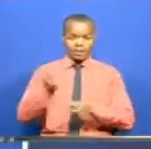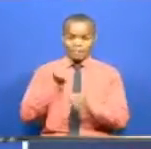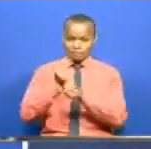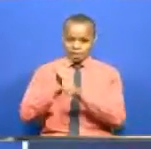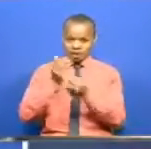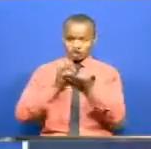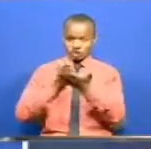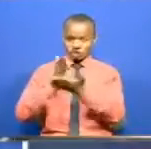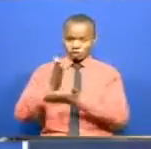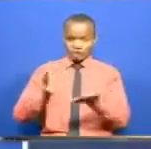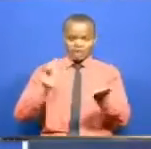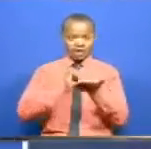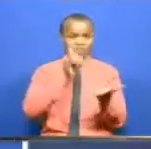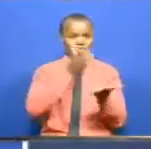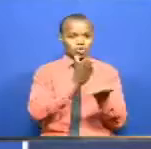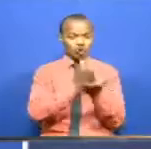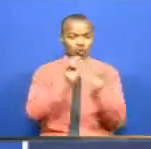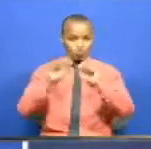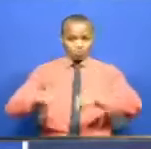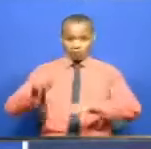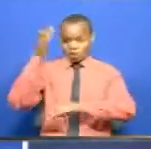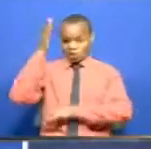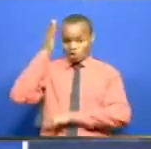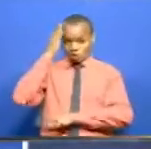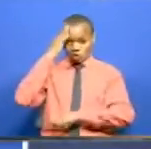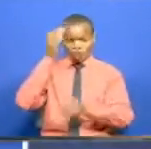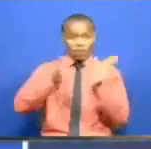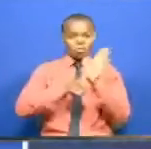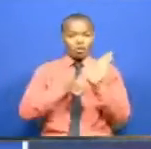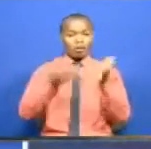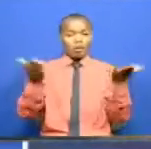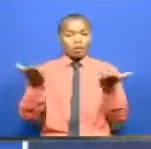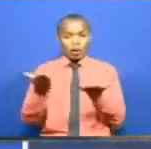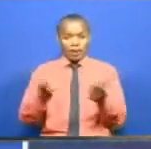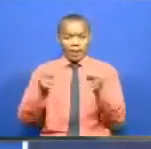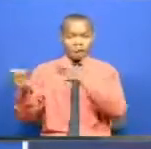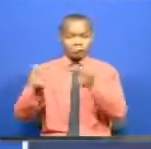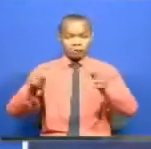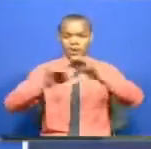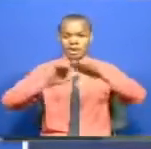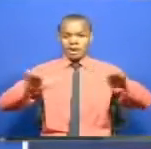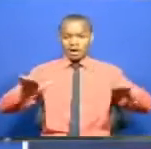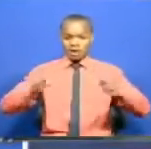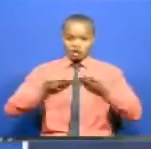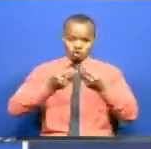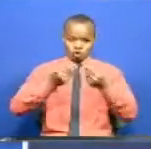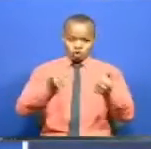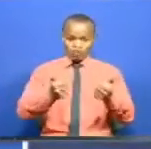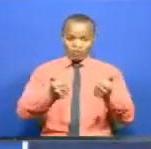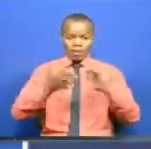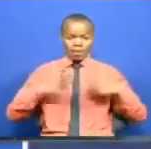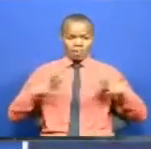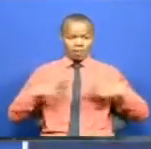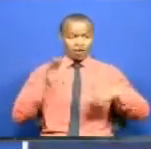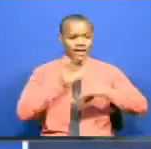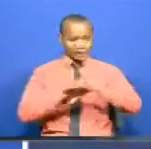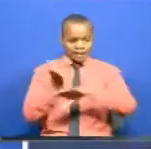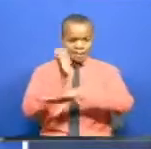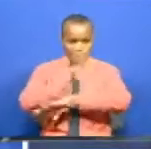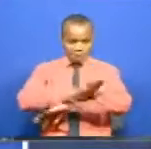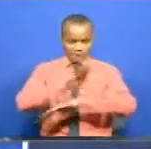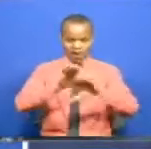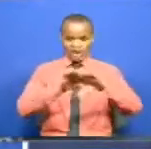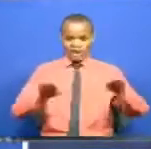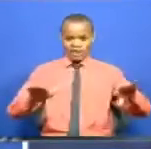kwamba tumejua utata uko wapi na utatuliwe na wananchi wapate ardhi zao, na